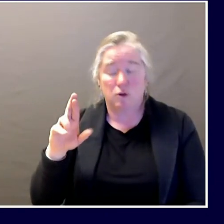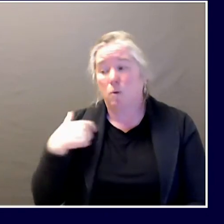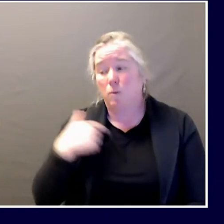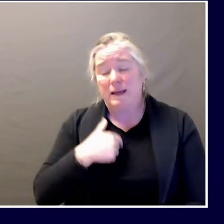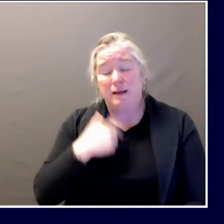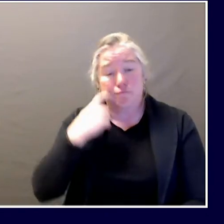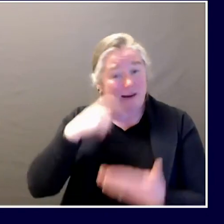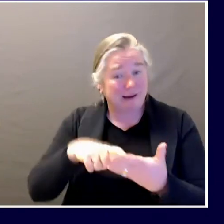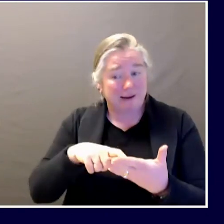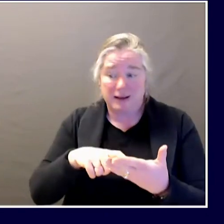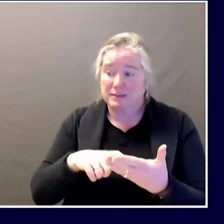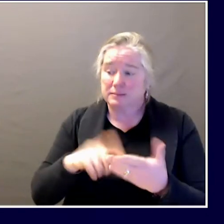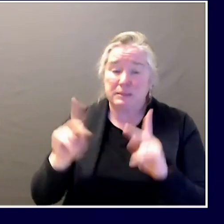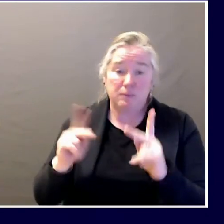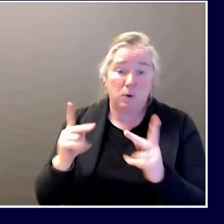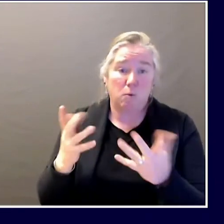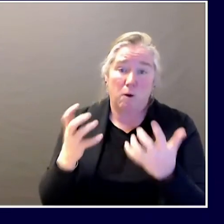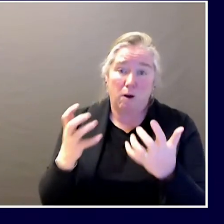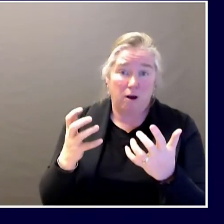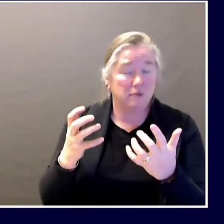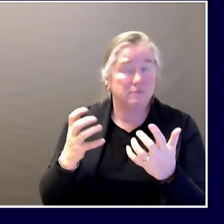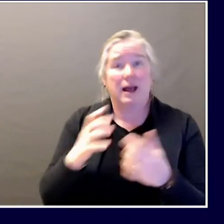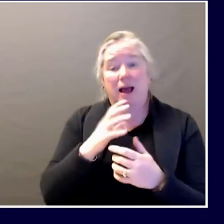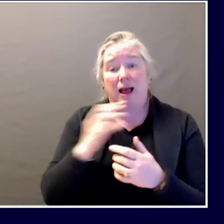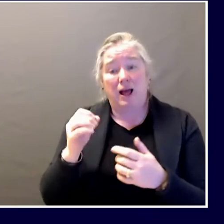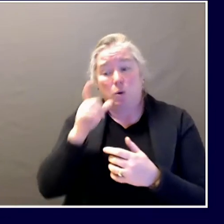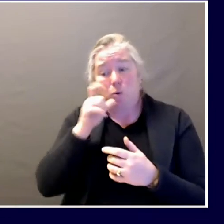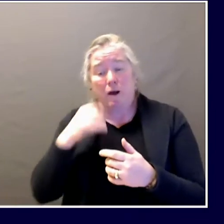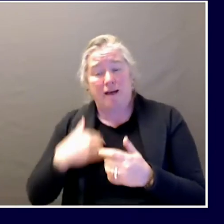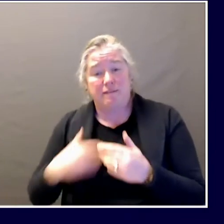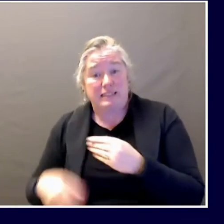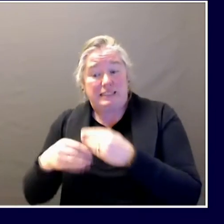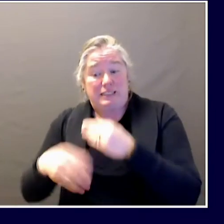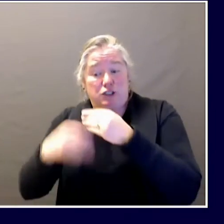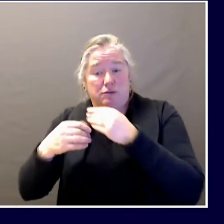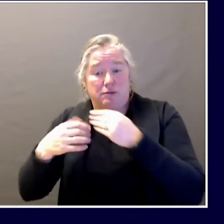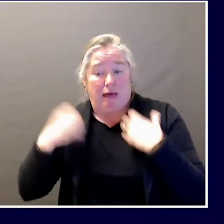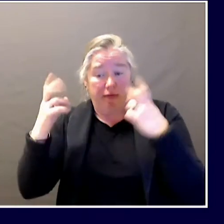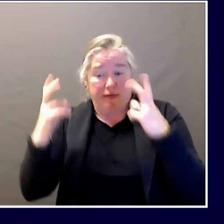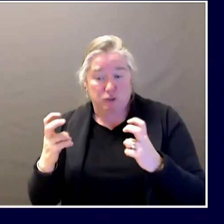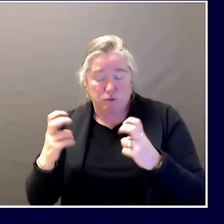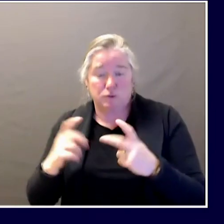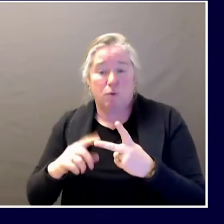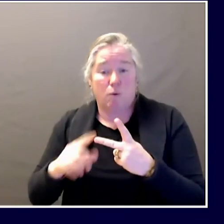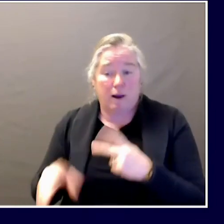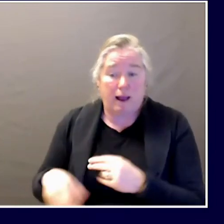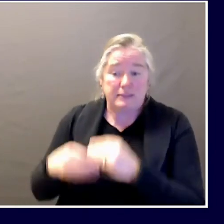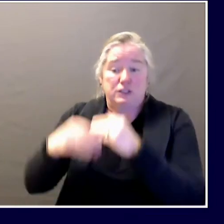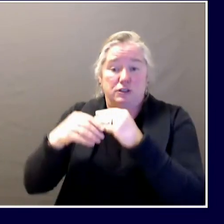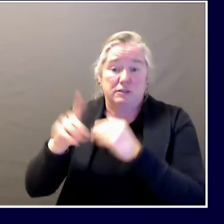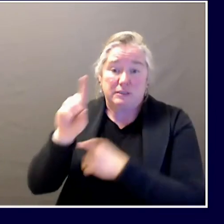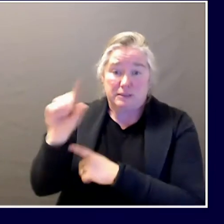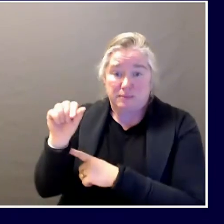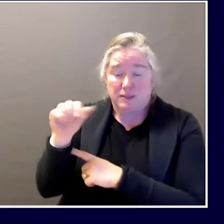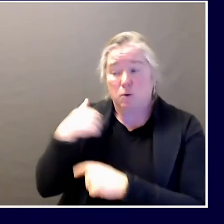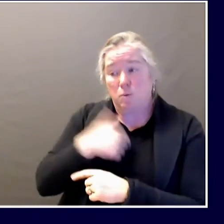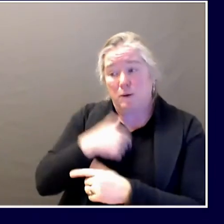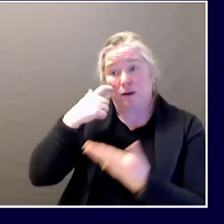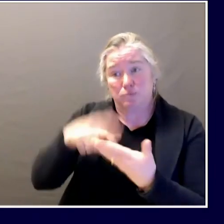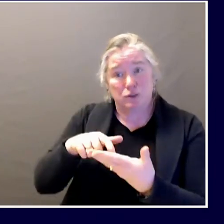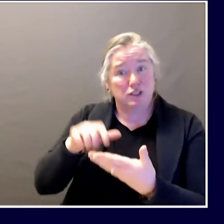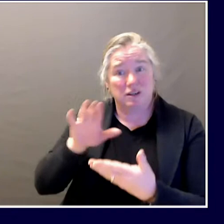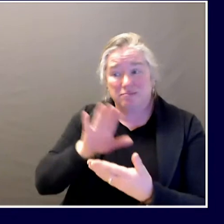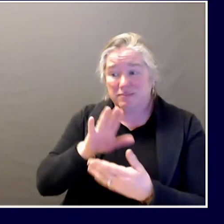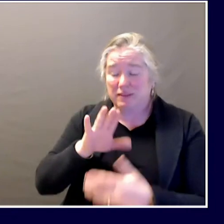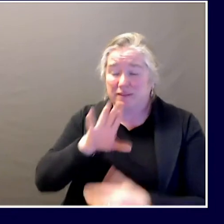for everybody, especially people with health conditions or disabilities. We appreciate the frustration with what